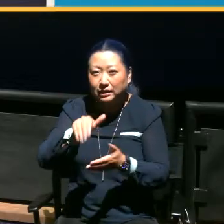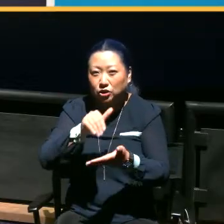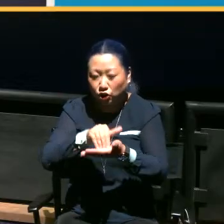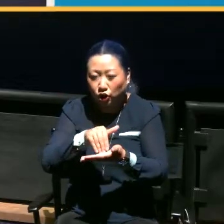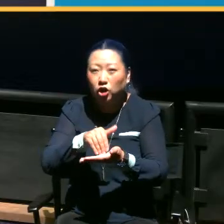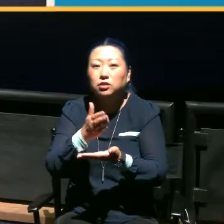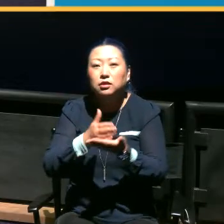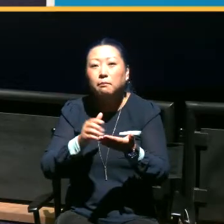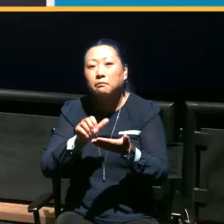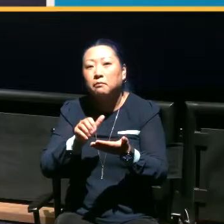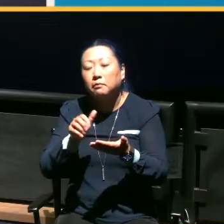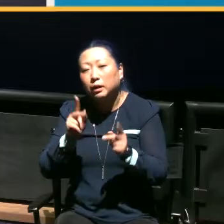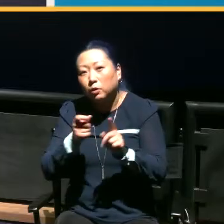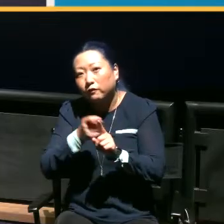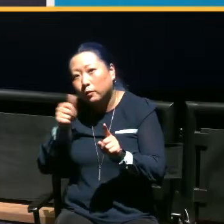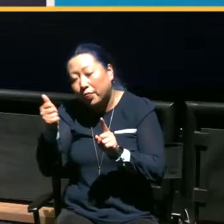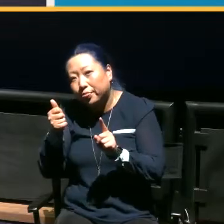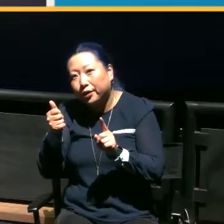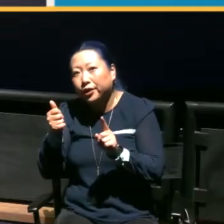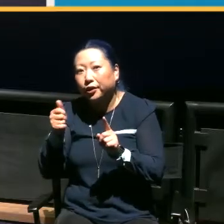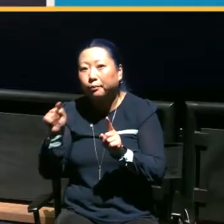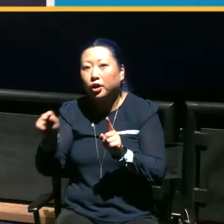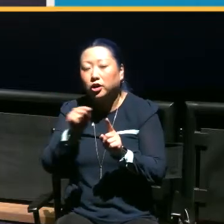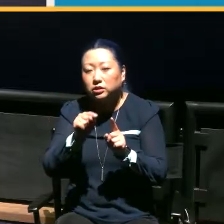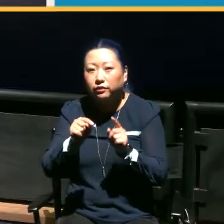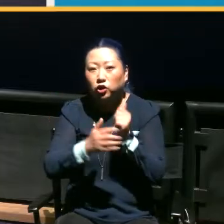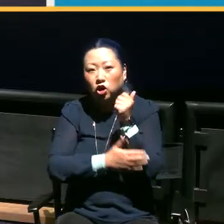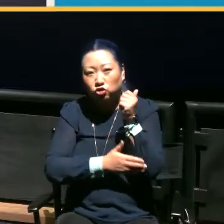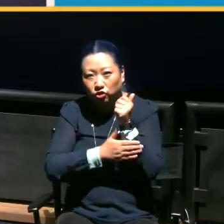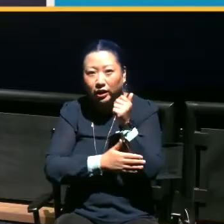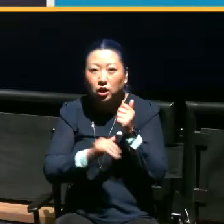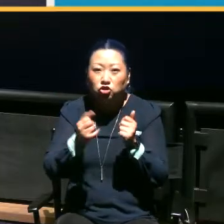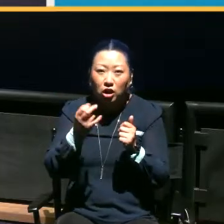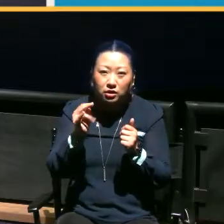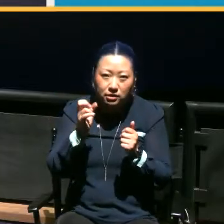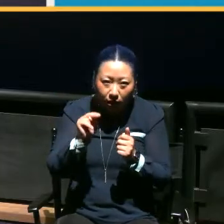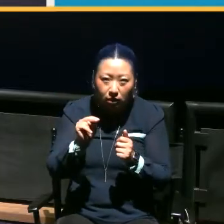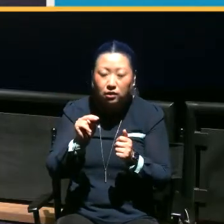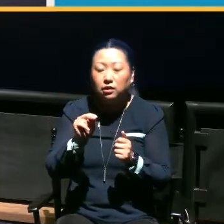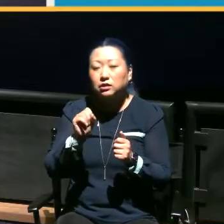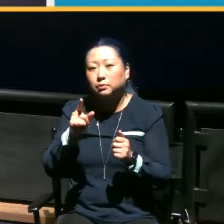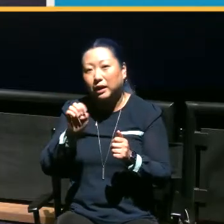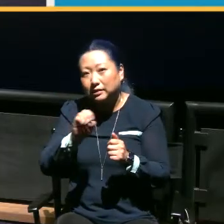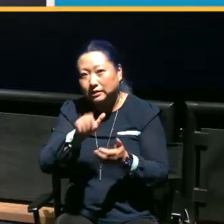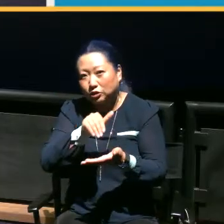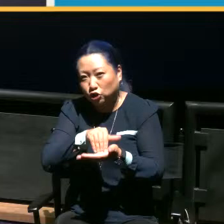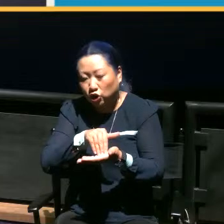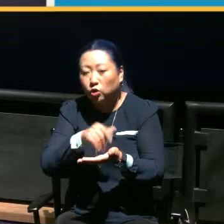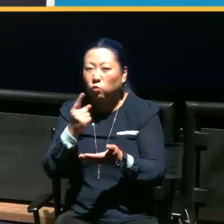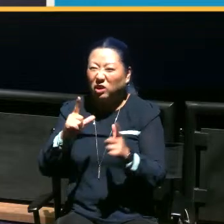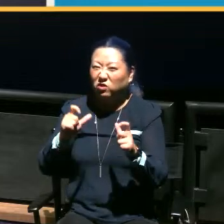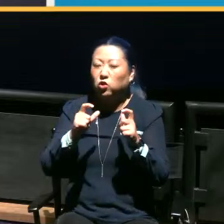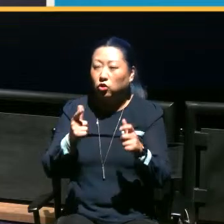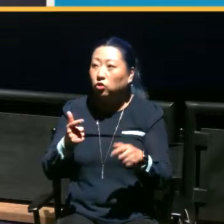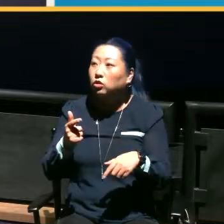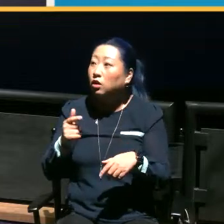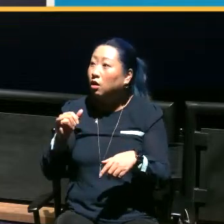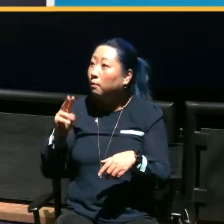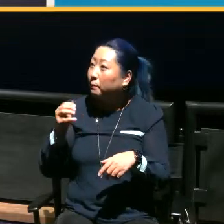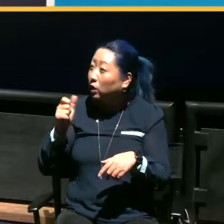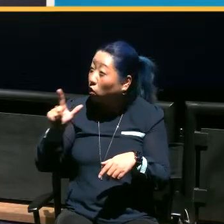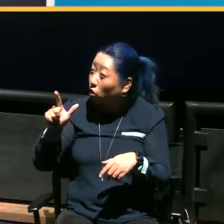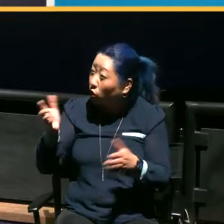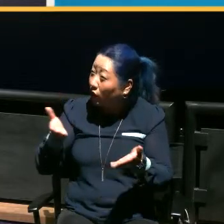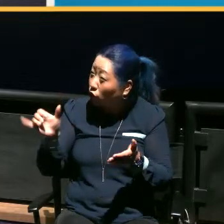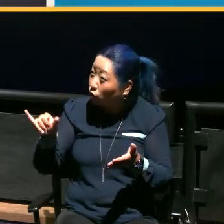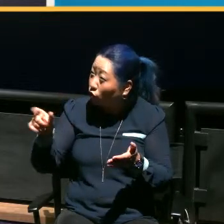of the country, from NASA, Johnson Space Center, of course, but that's just one of the team photos we took. I think Michael Solari is here too. Did you take